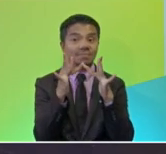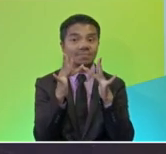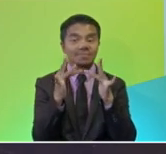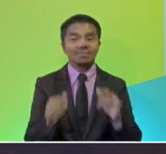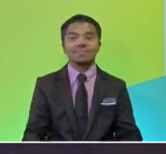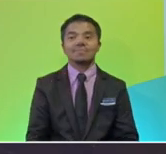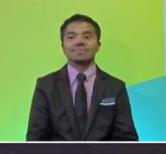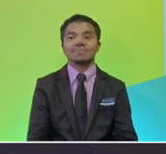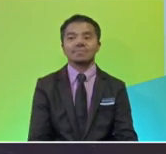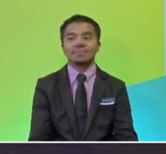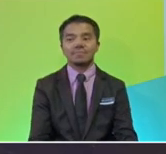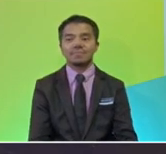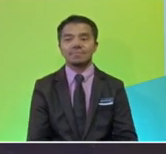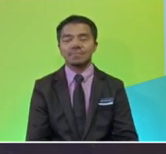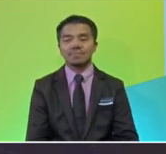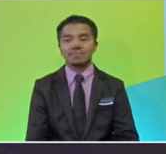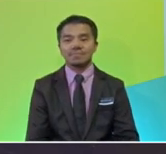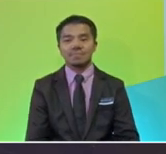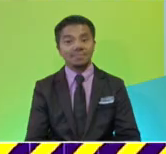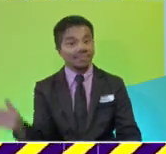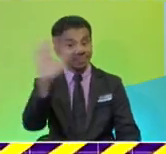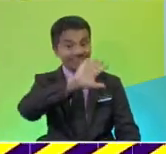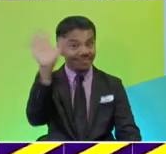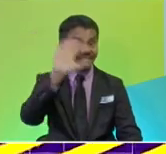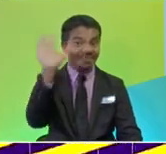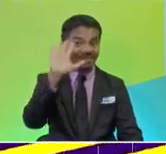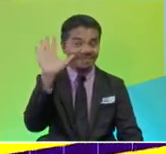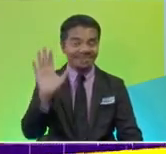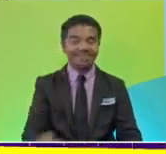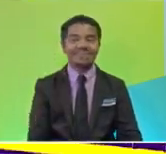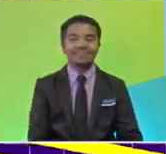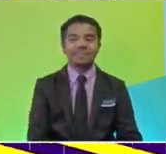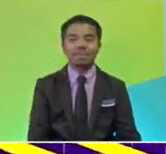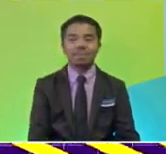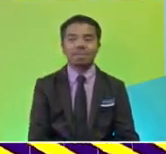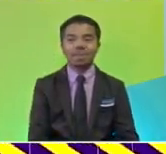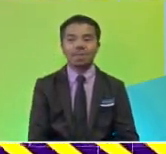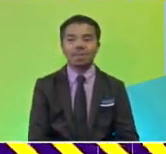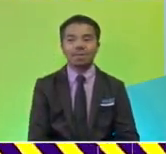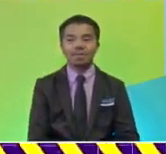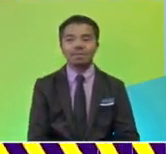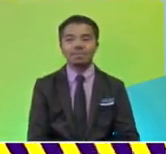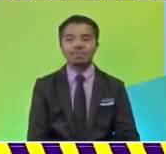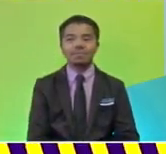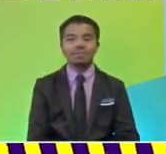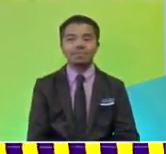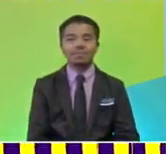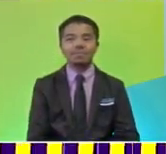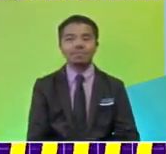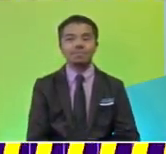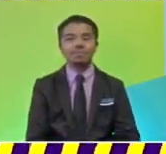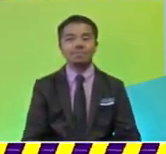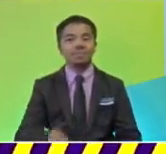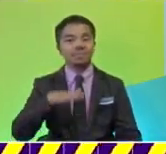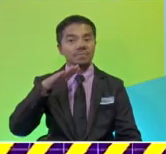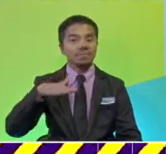today. All right. Hi, everyone. Hi. So we have Adik Fatini Irdina.